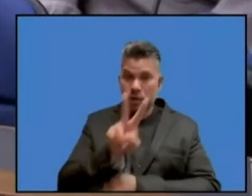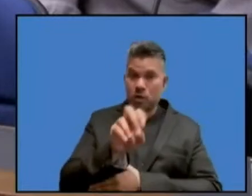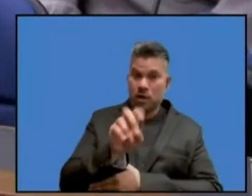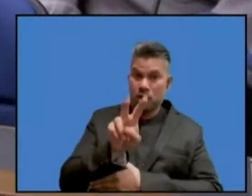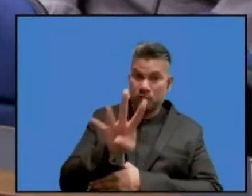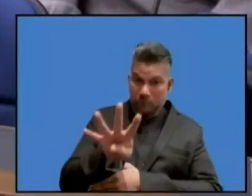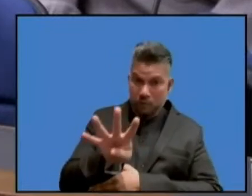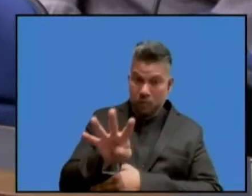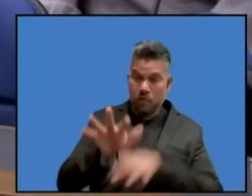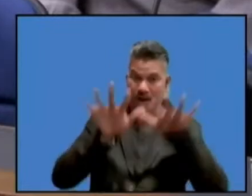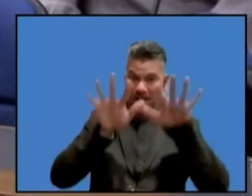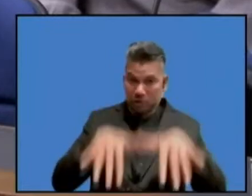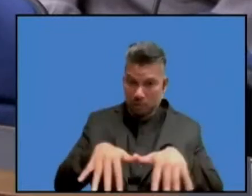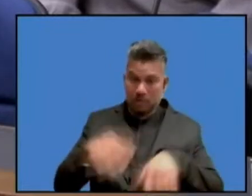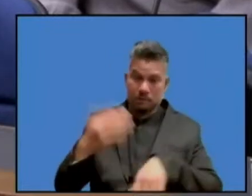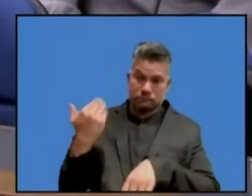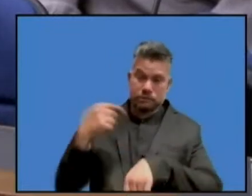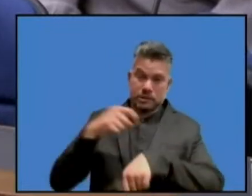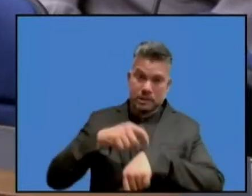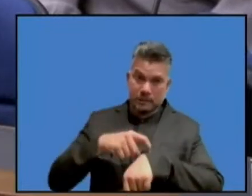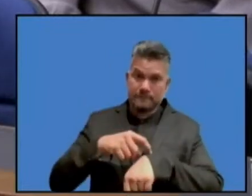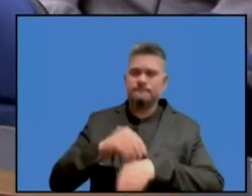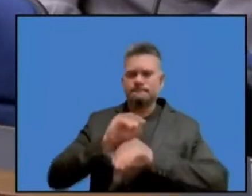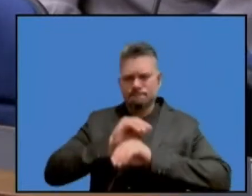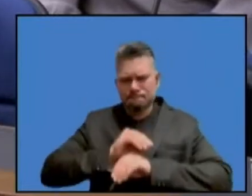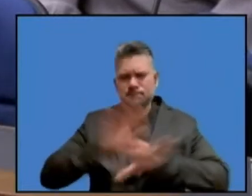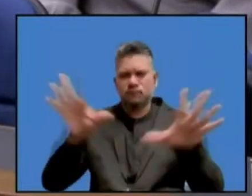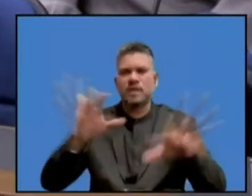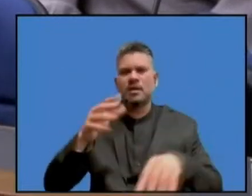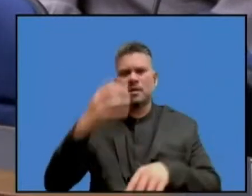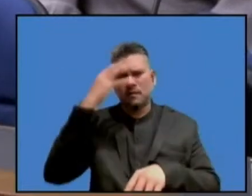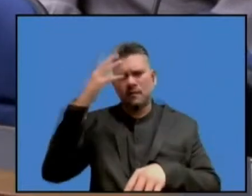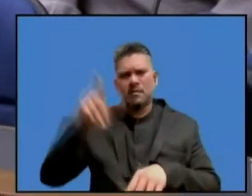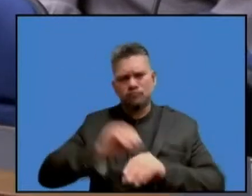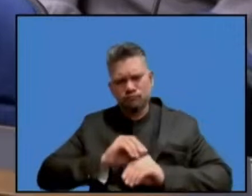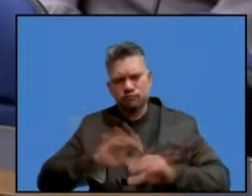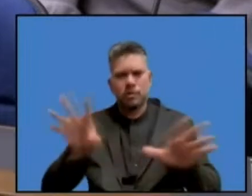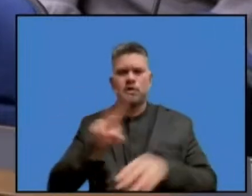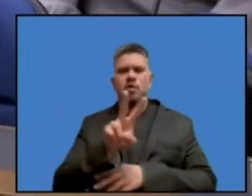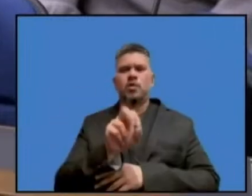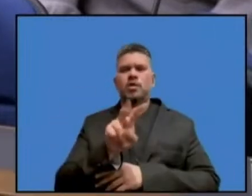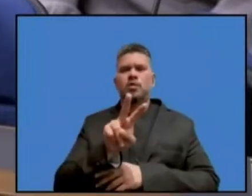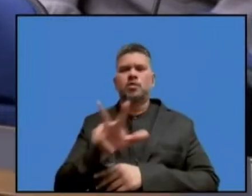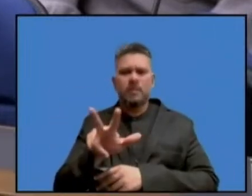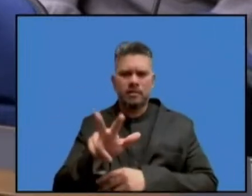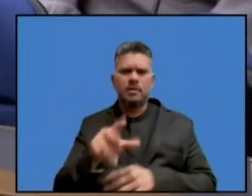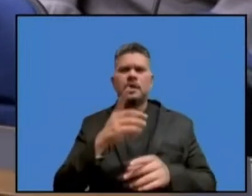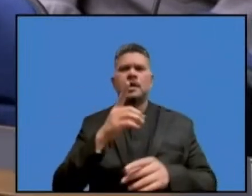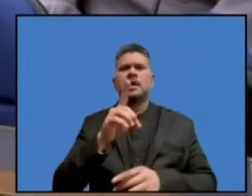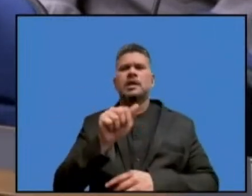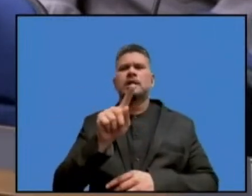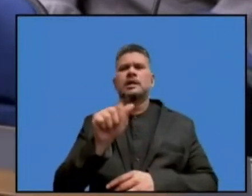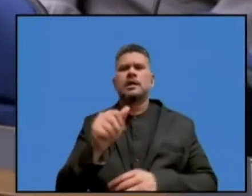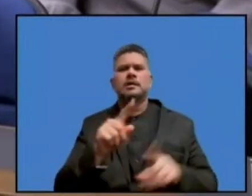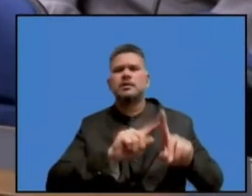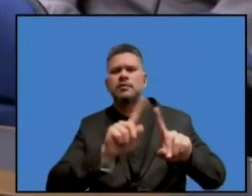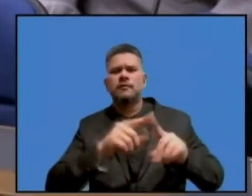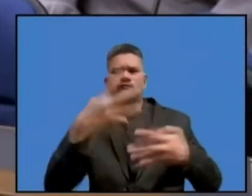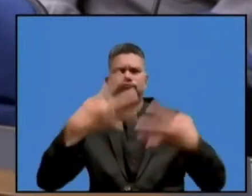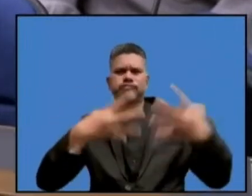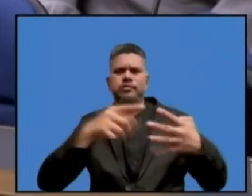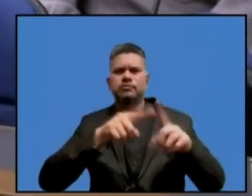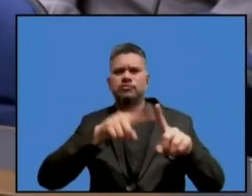Vietnam Migration Profile 2023 based on the results of data collection and statistics on migration.